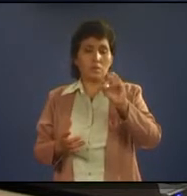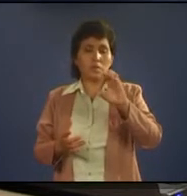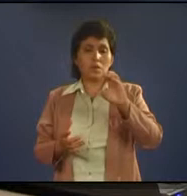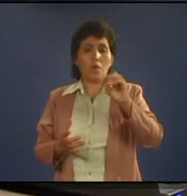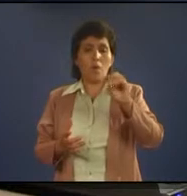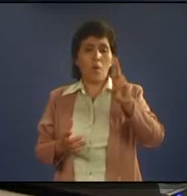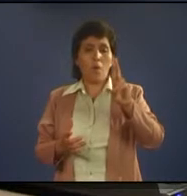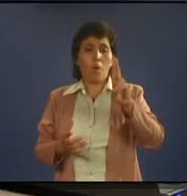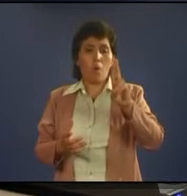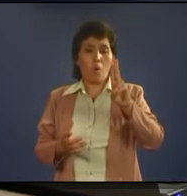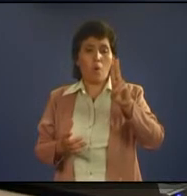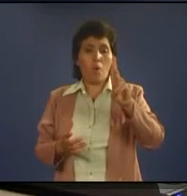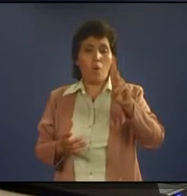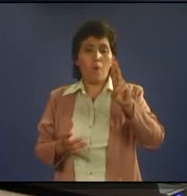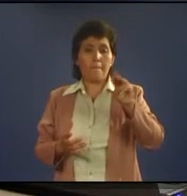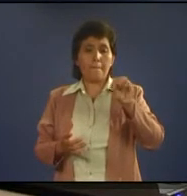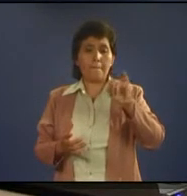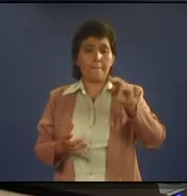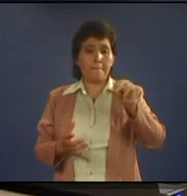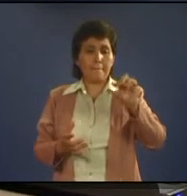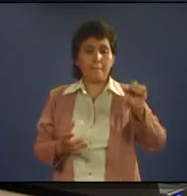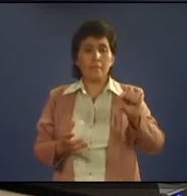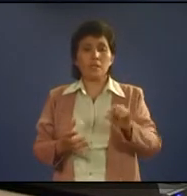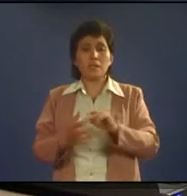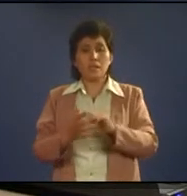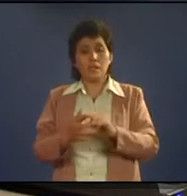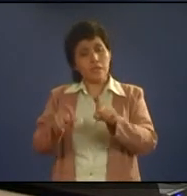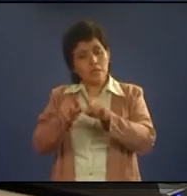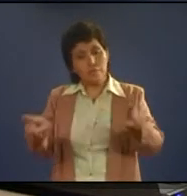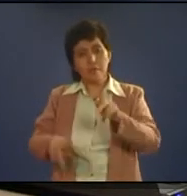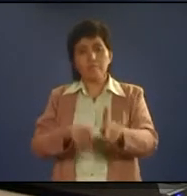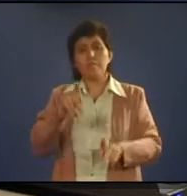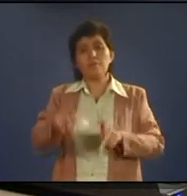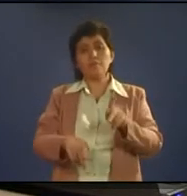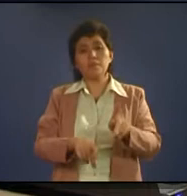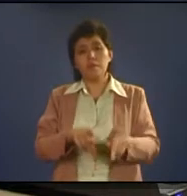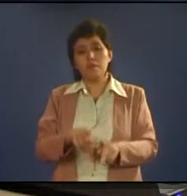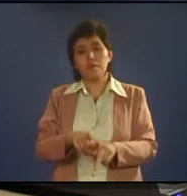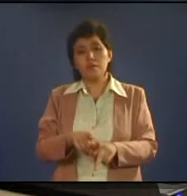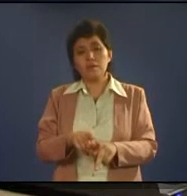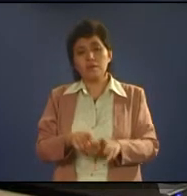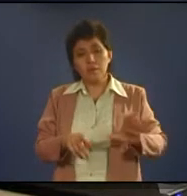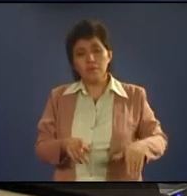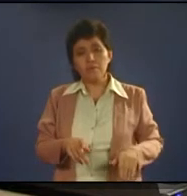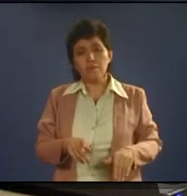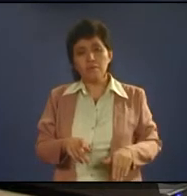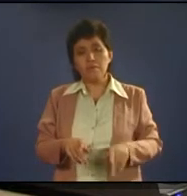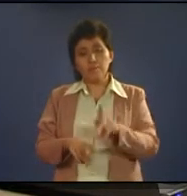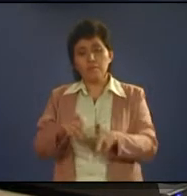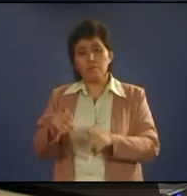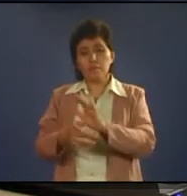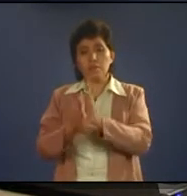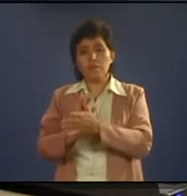means by different people. Now, before the group becomes cohesive enough, they